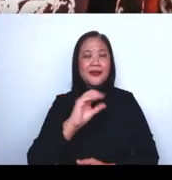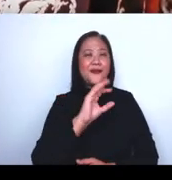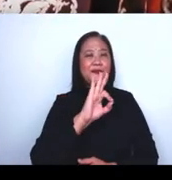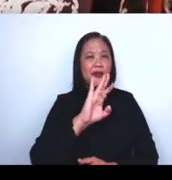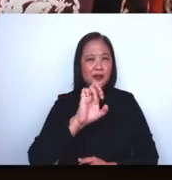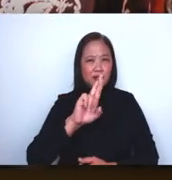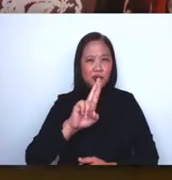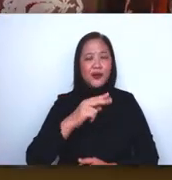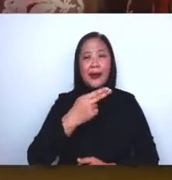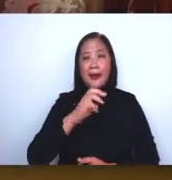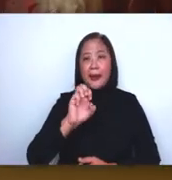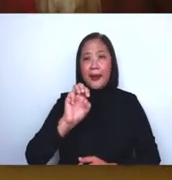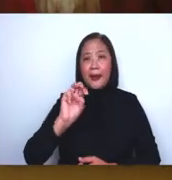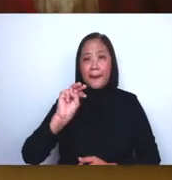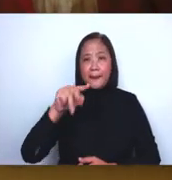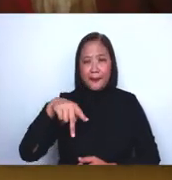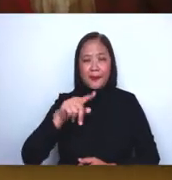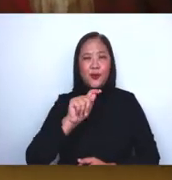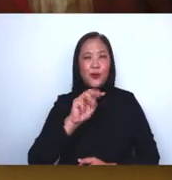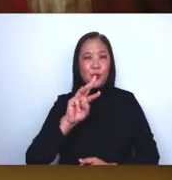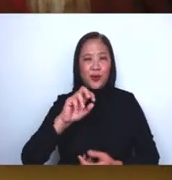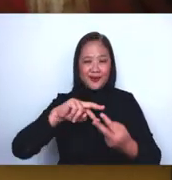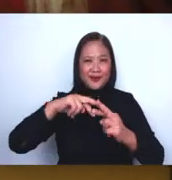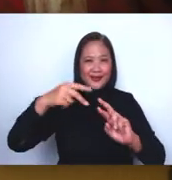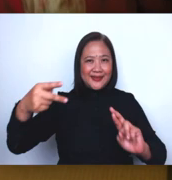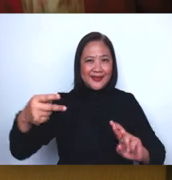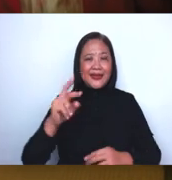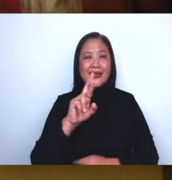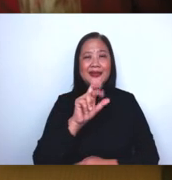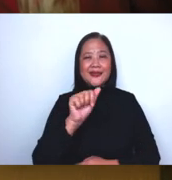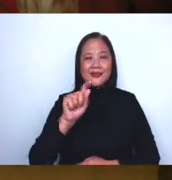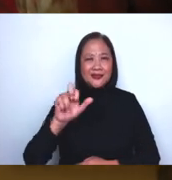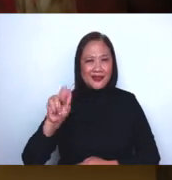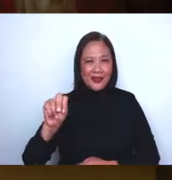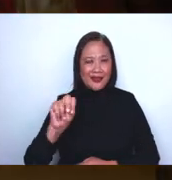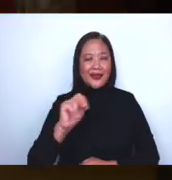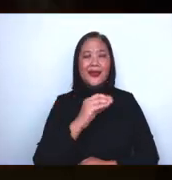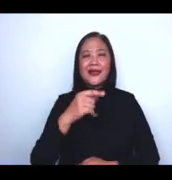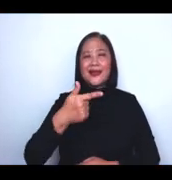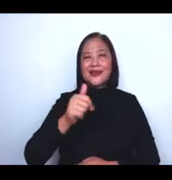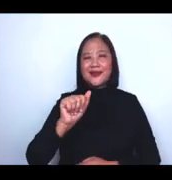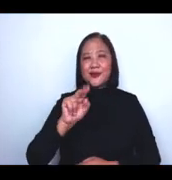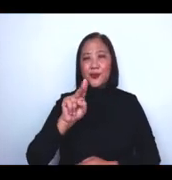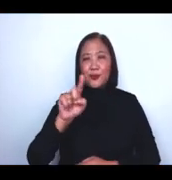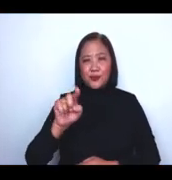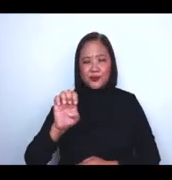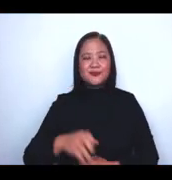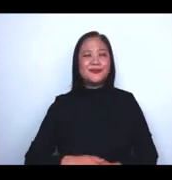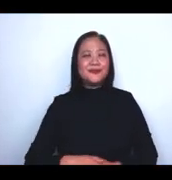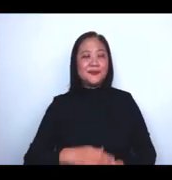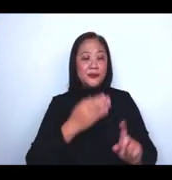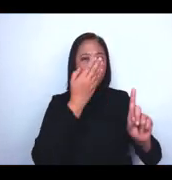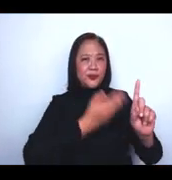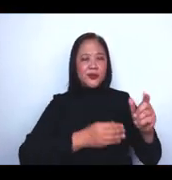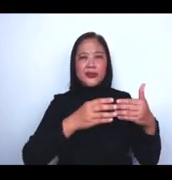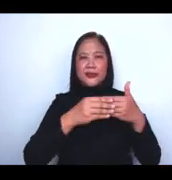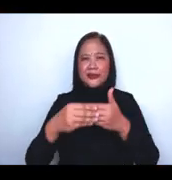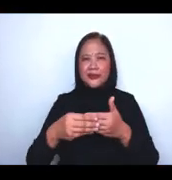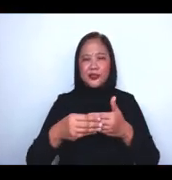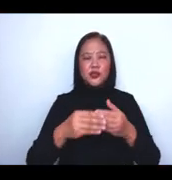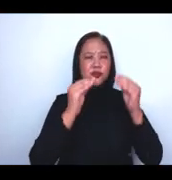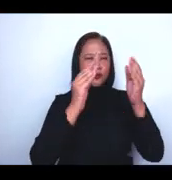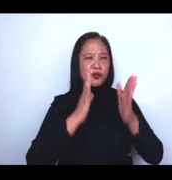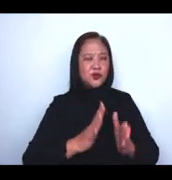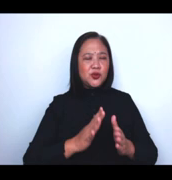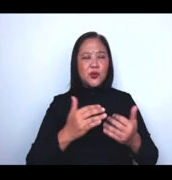hemp twine, rattan chain links, and gauze. As the acknowledged guru of contemporary